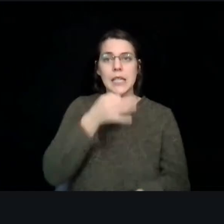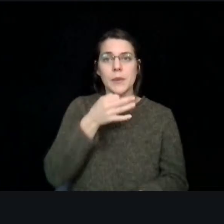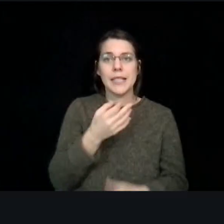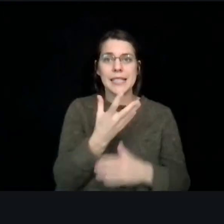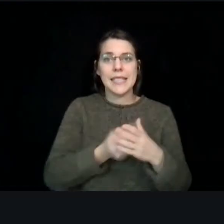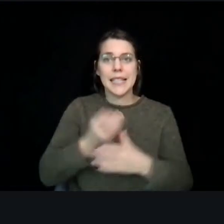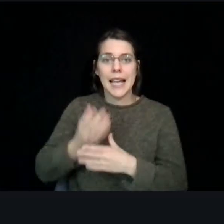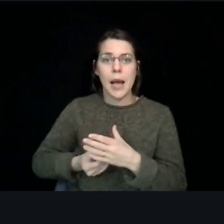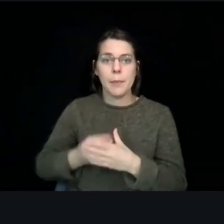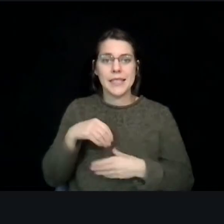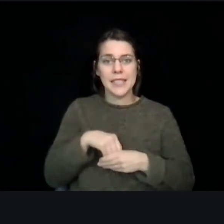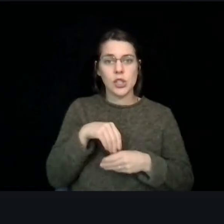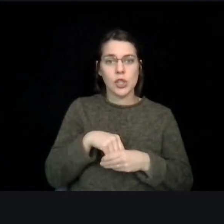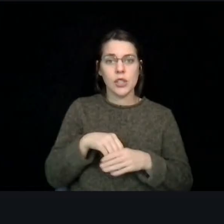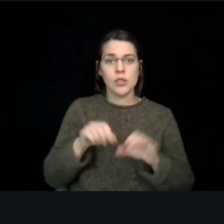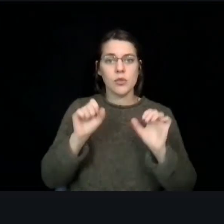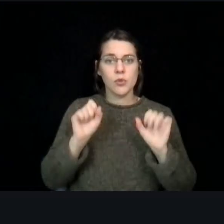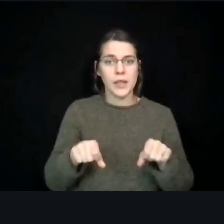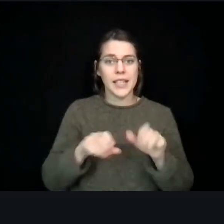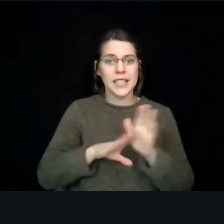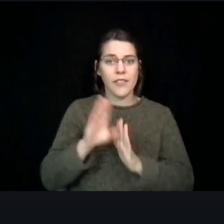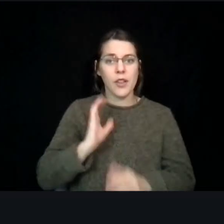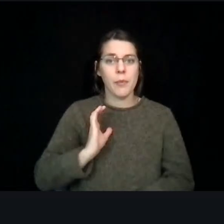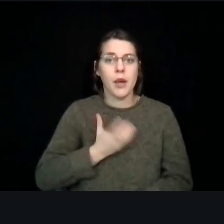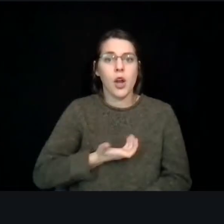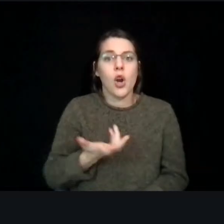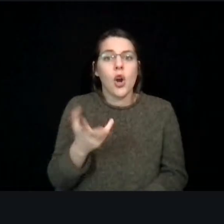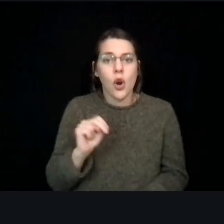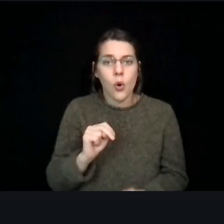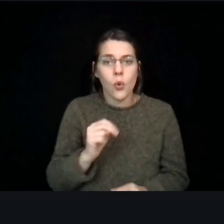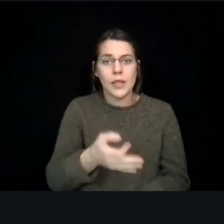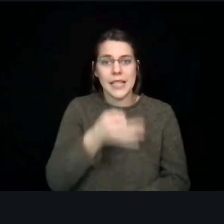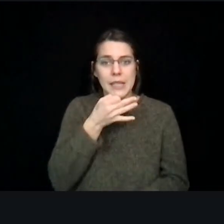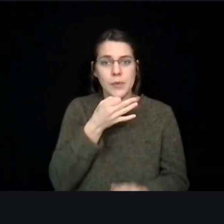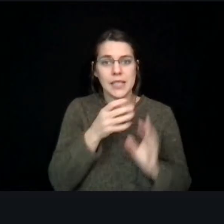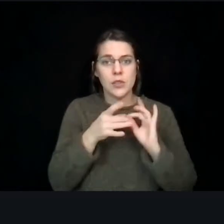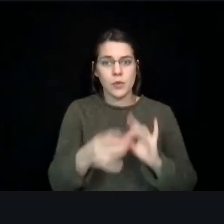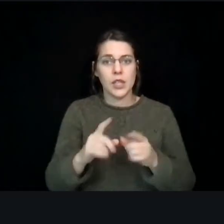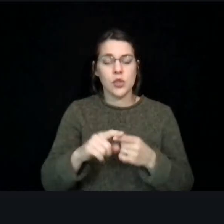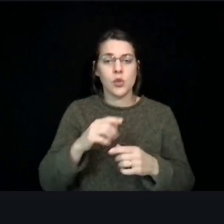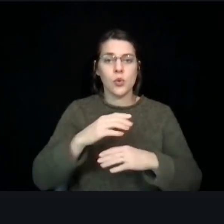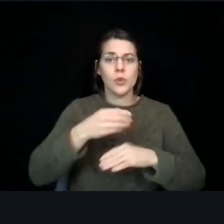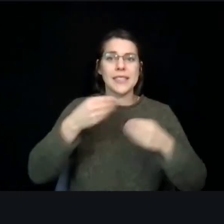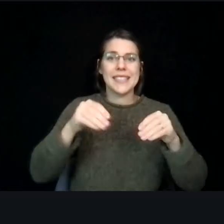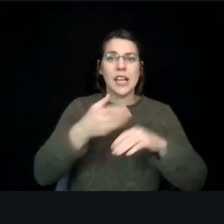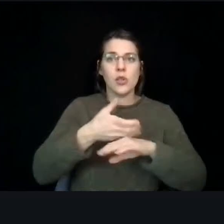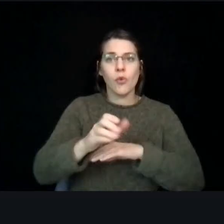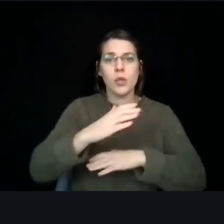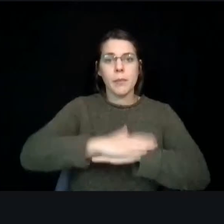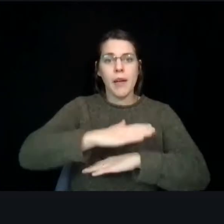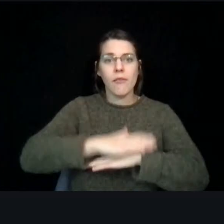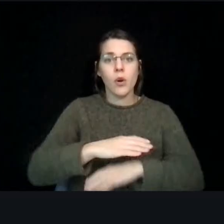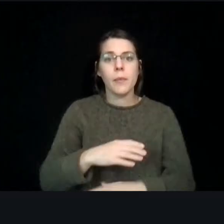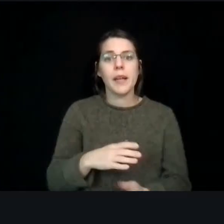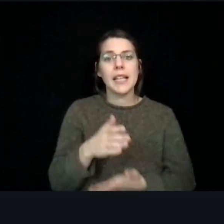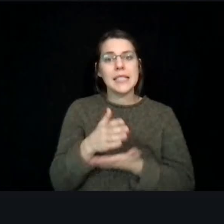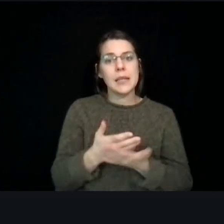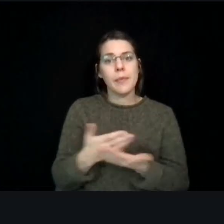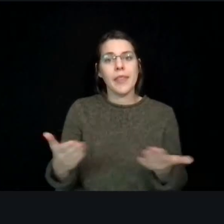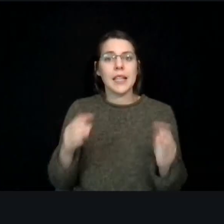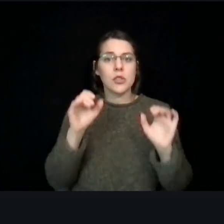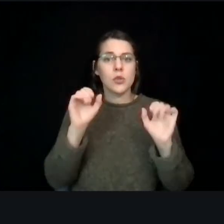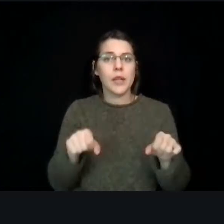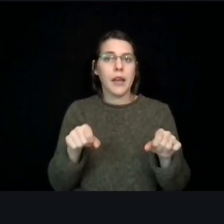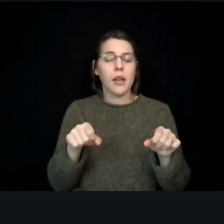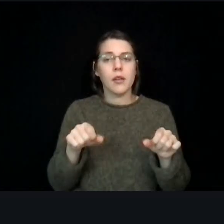the Salesforce platform. There are also some opportunities for product enhancements. Again, these are things that you all may want to consider in the future at some